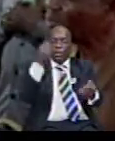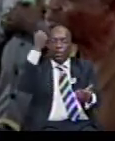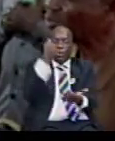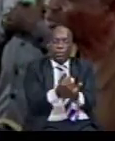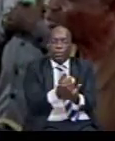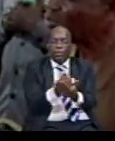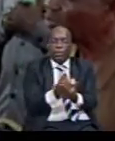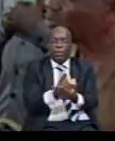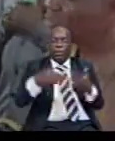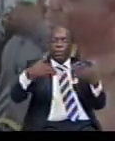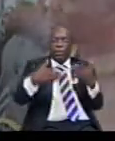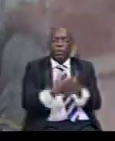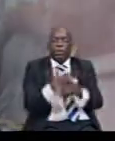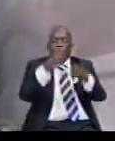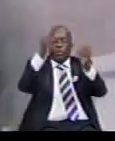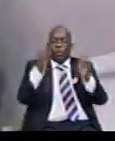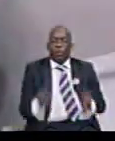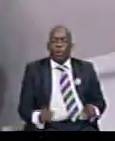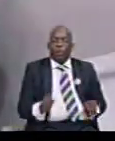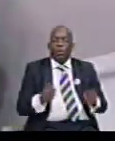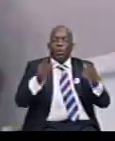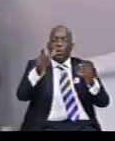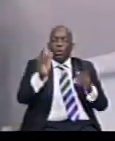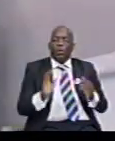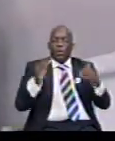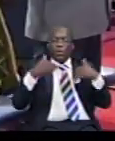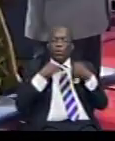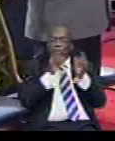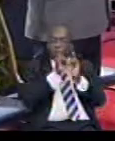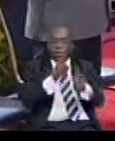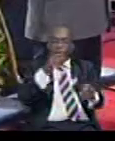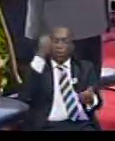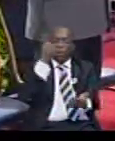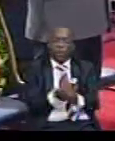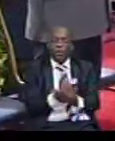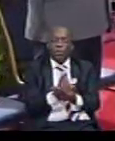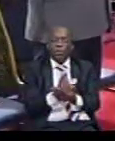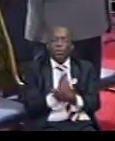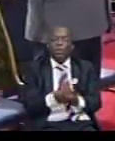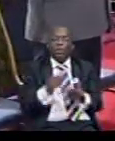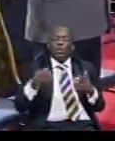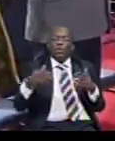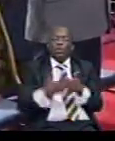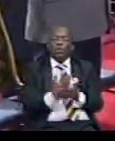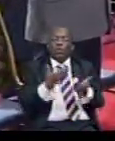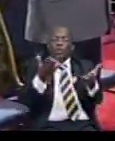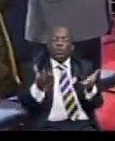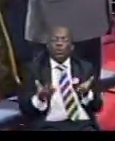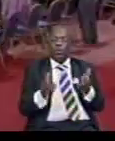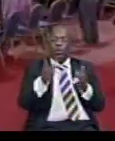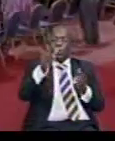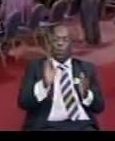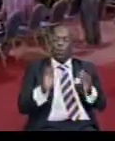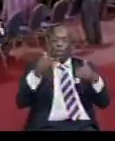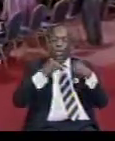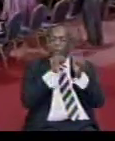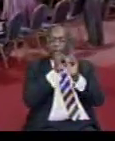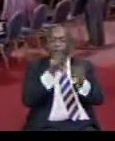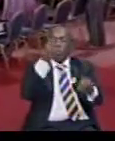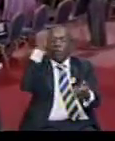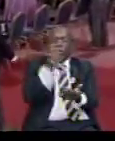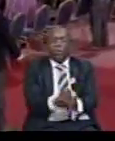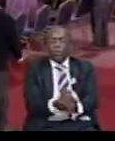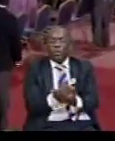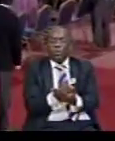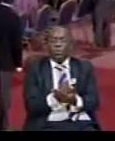New power, God has answered. New passion, God has answered.